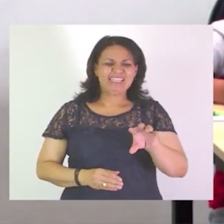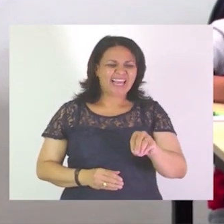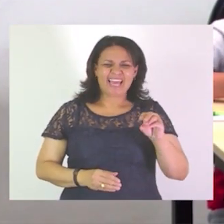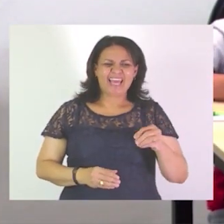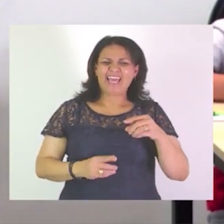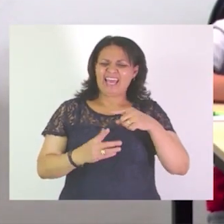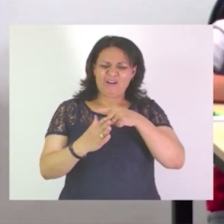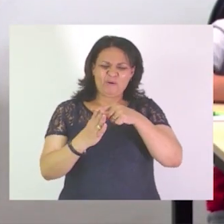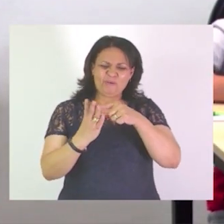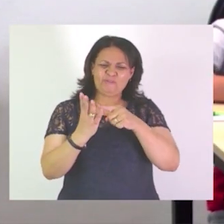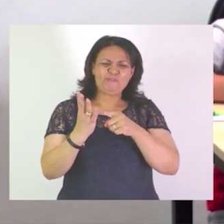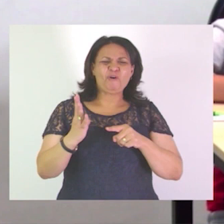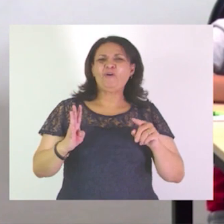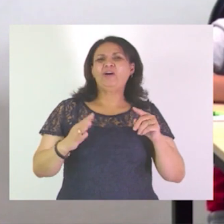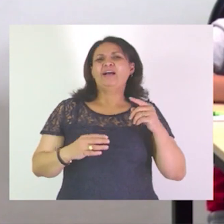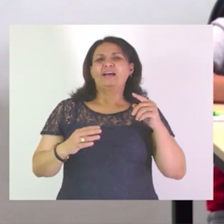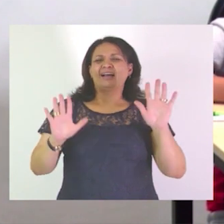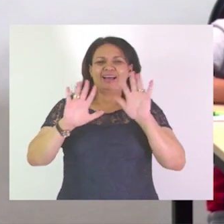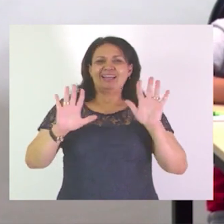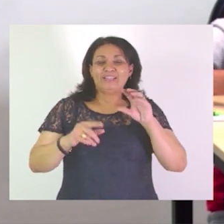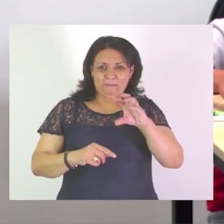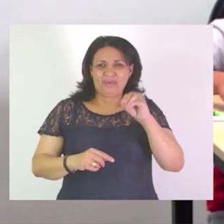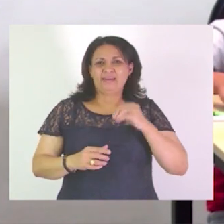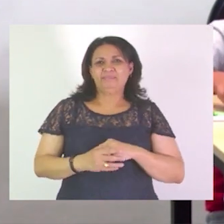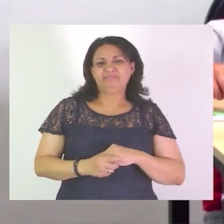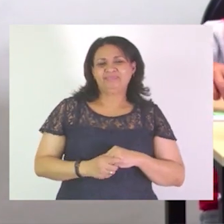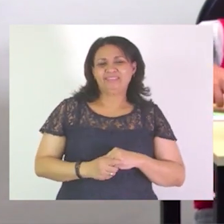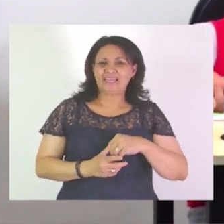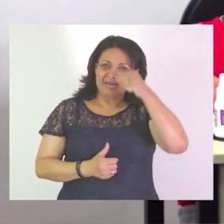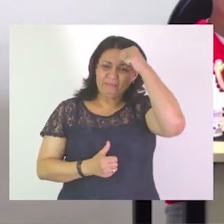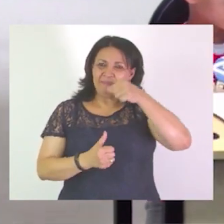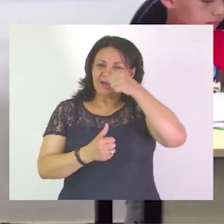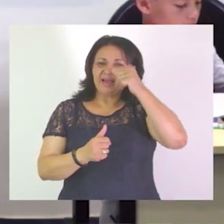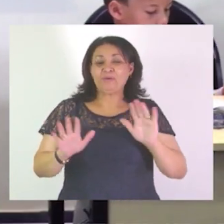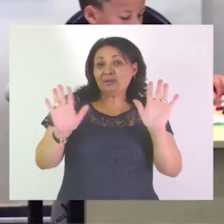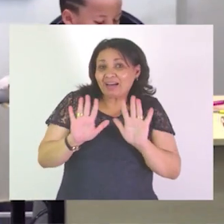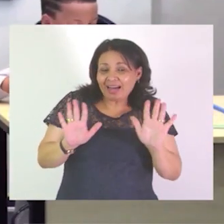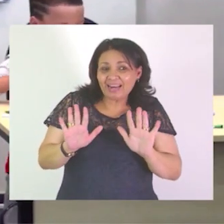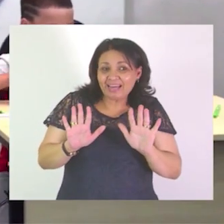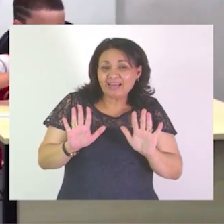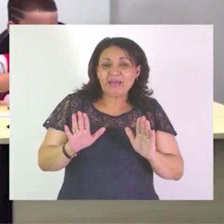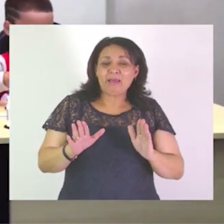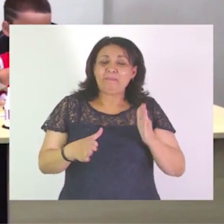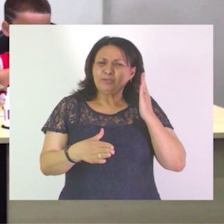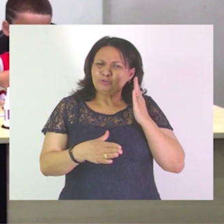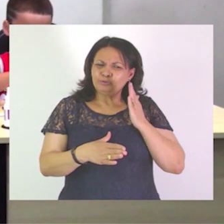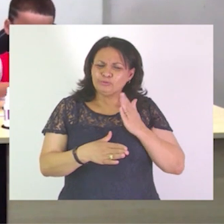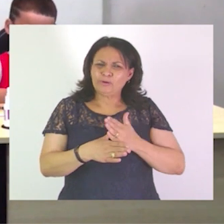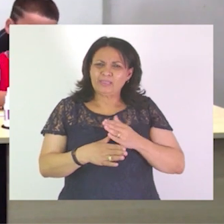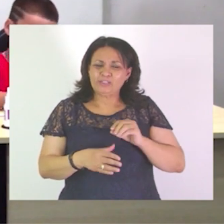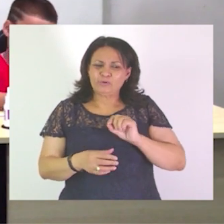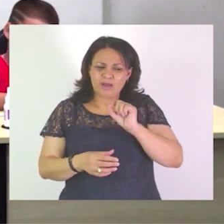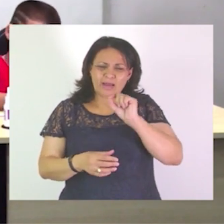colors to color in Mr. Lion. Remember, when you're coloring, make sure that you're coloring inside